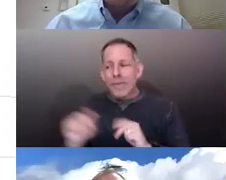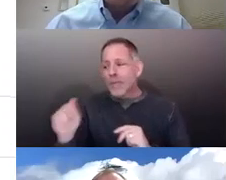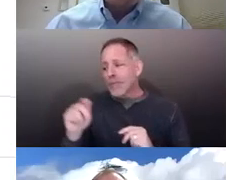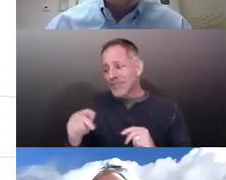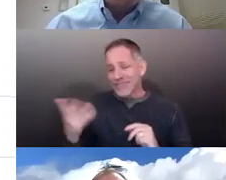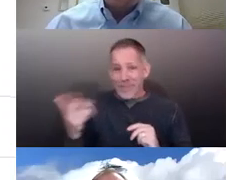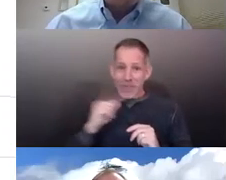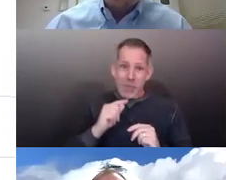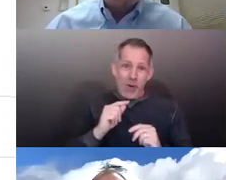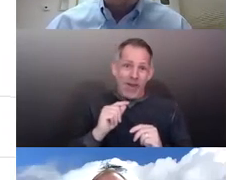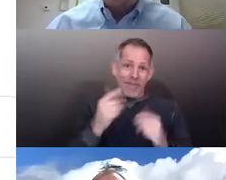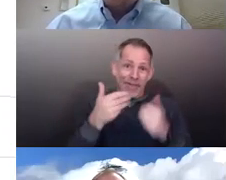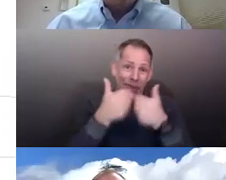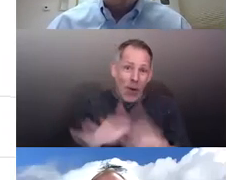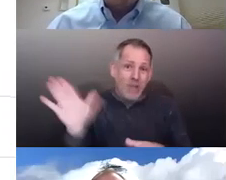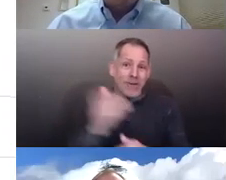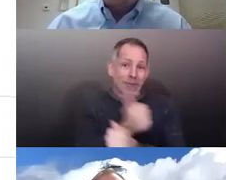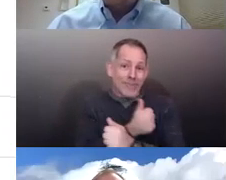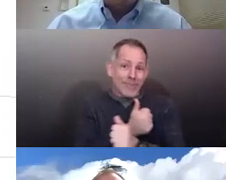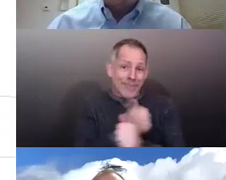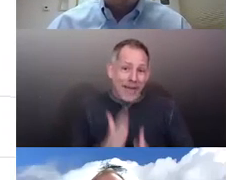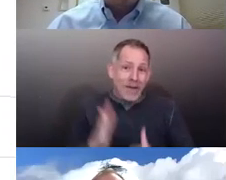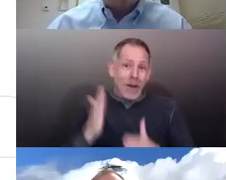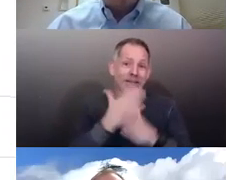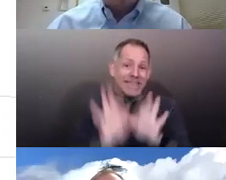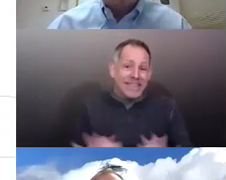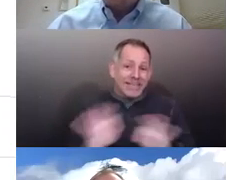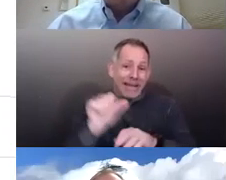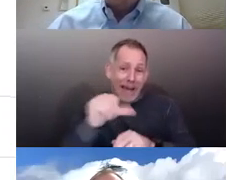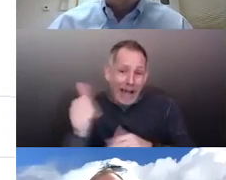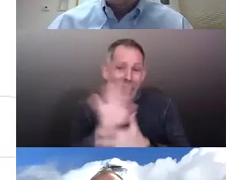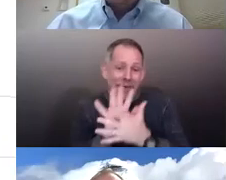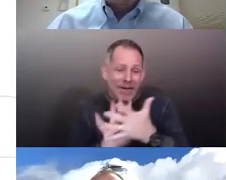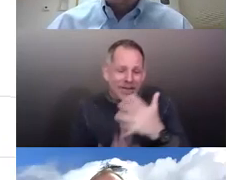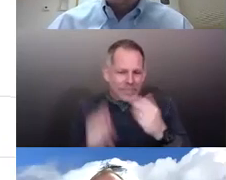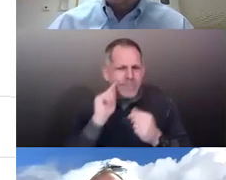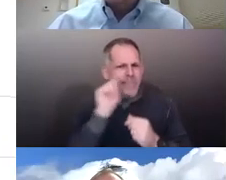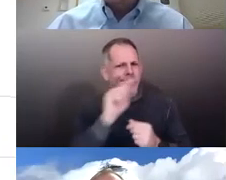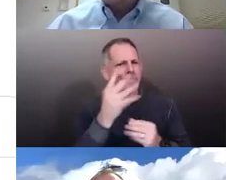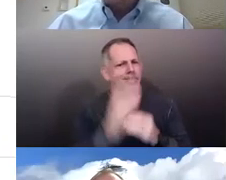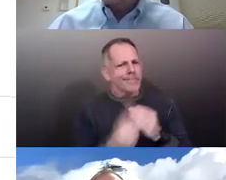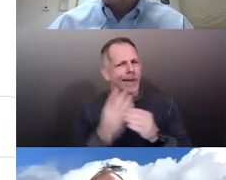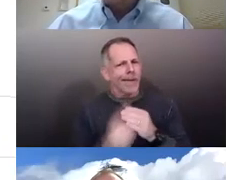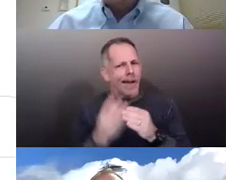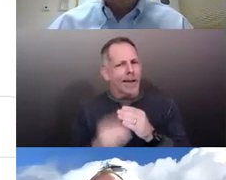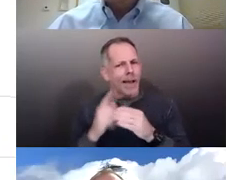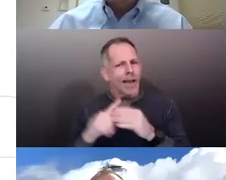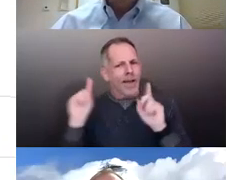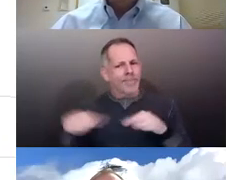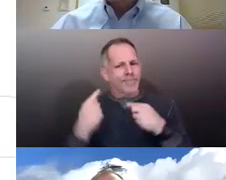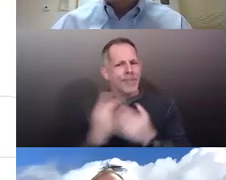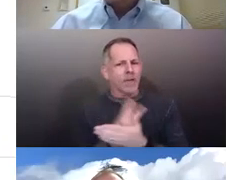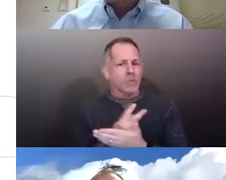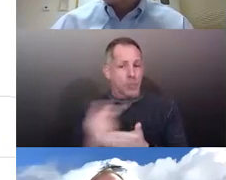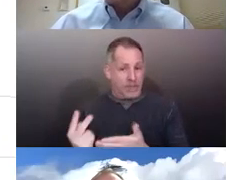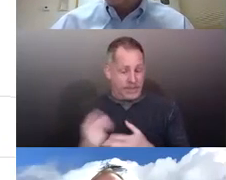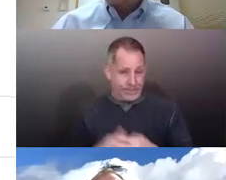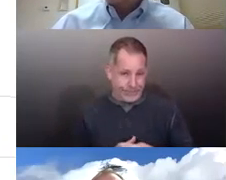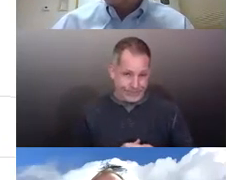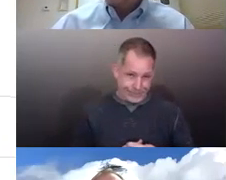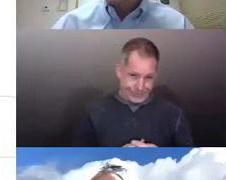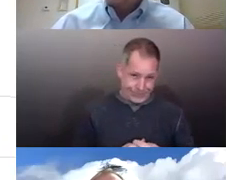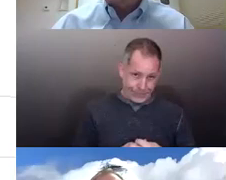had an uptick in deaths over the last couple of weeks. Just that I think is kind of, we generally